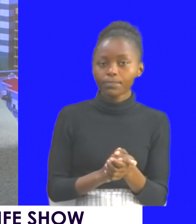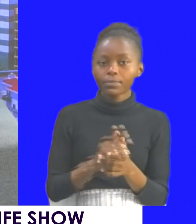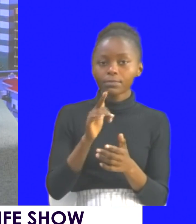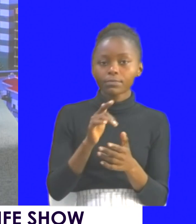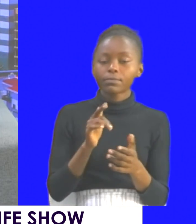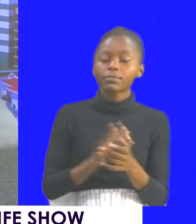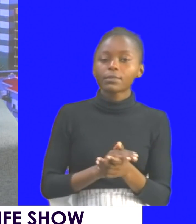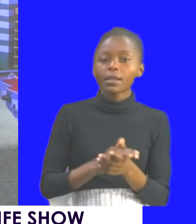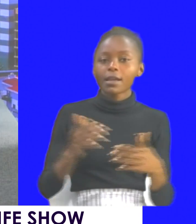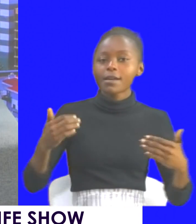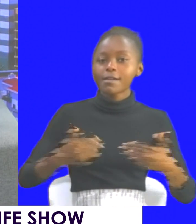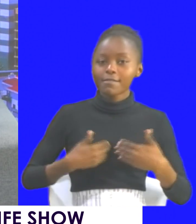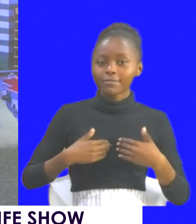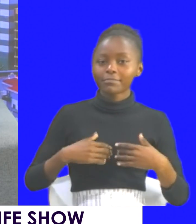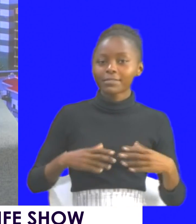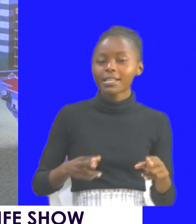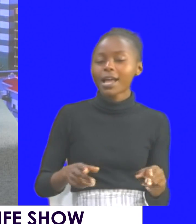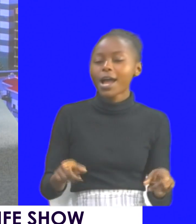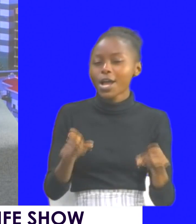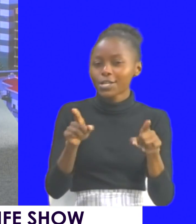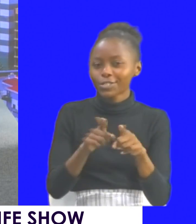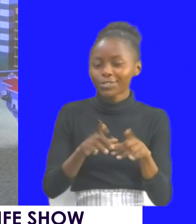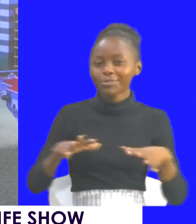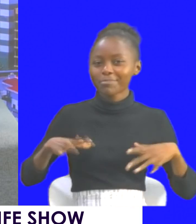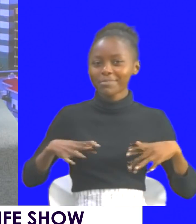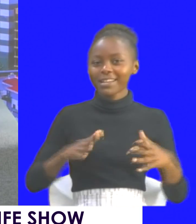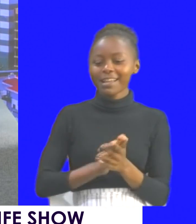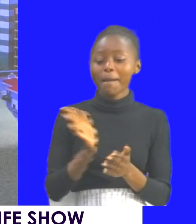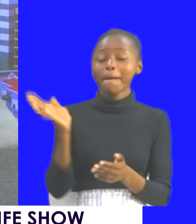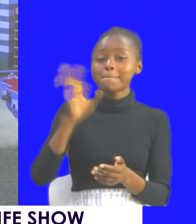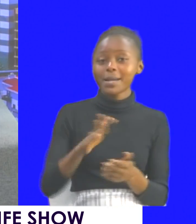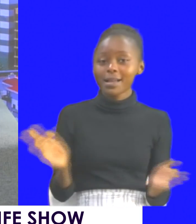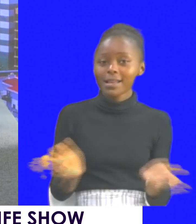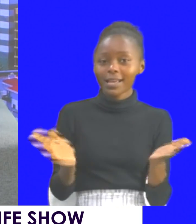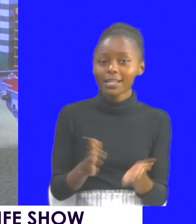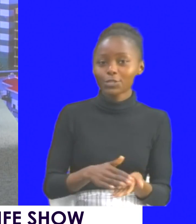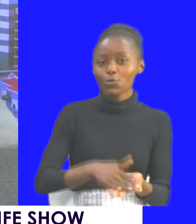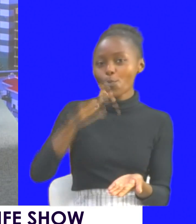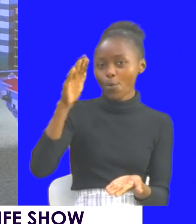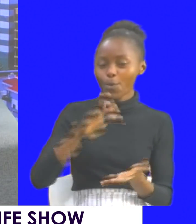break. I'll be back to motivate you some more. See you after the break.